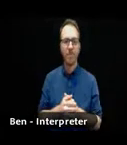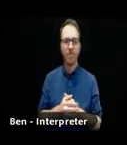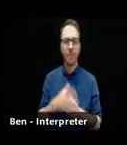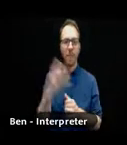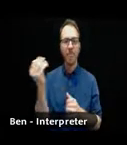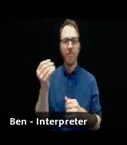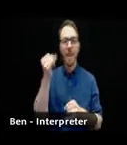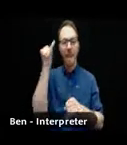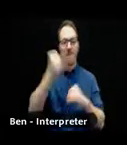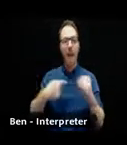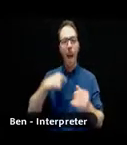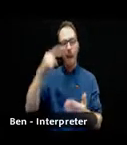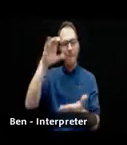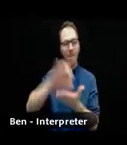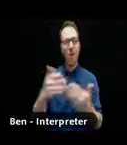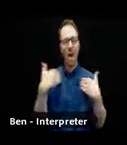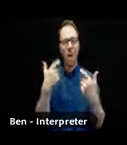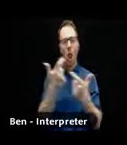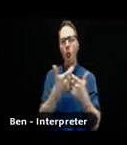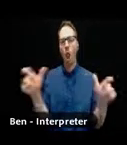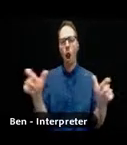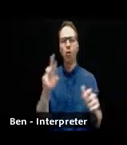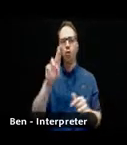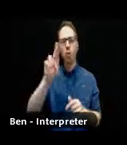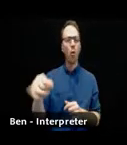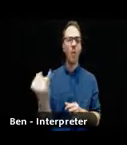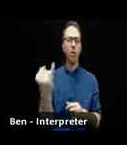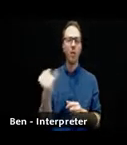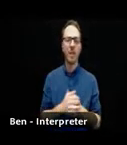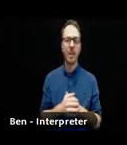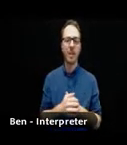I think that there is a larger restorative justice